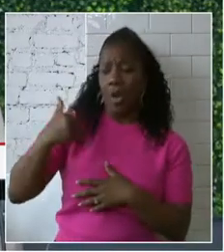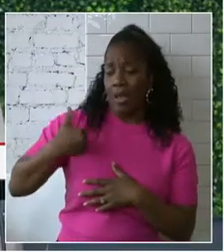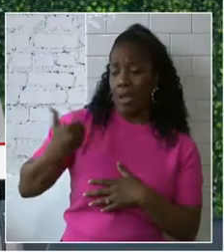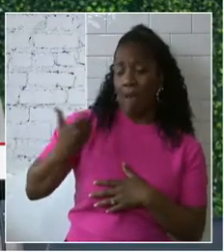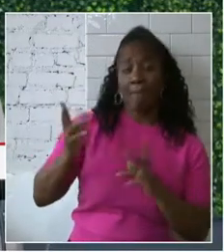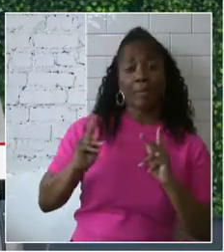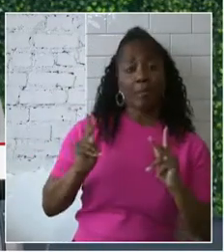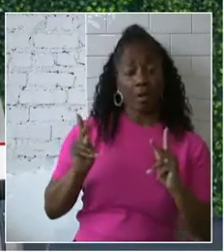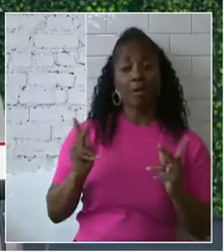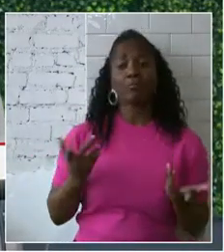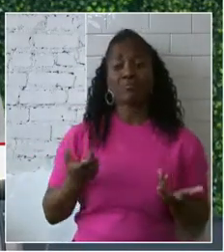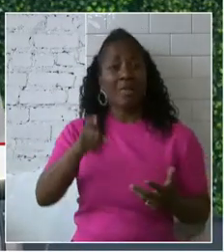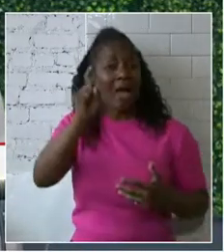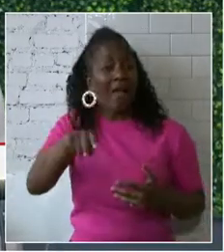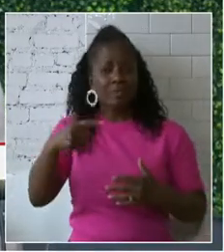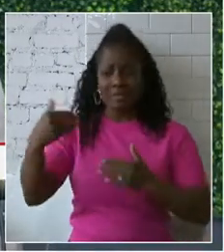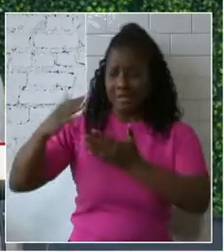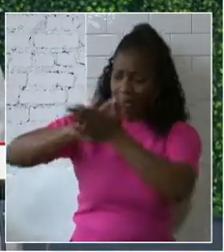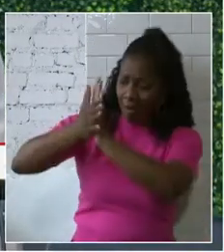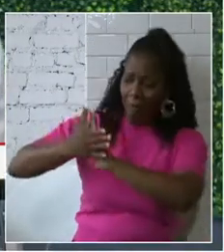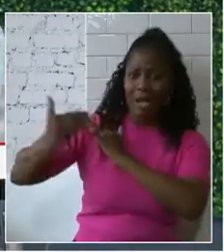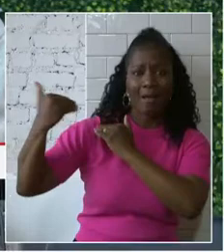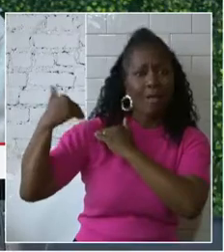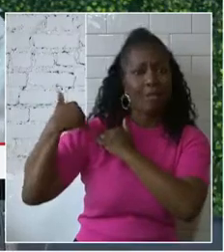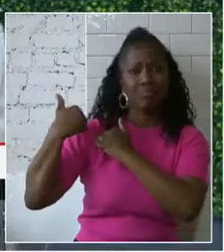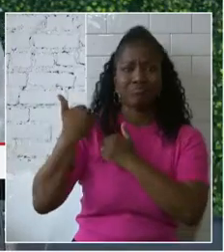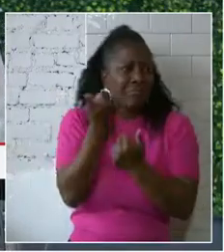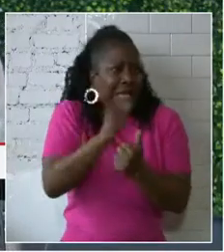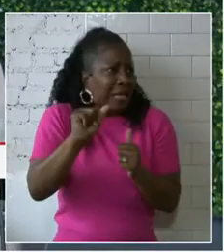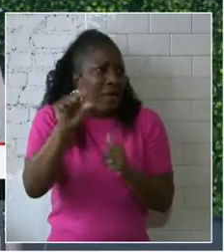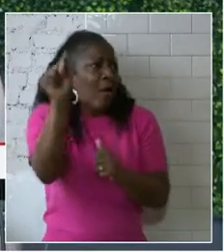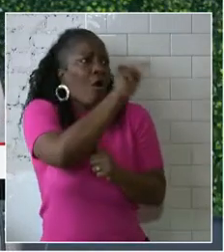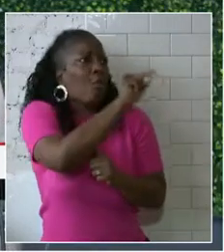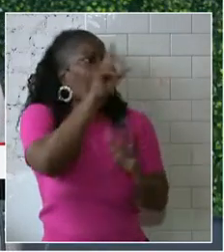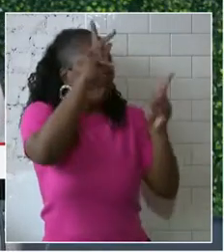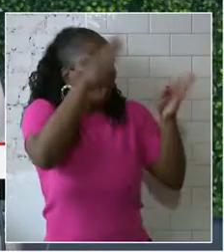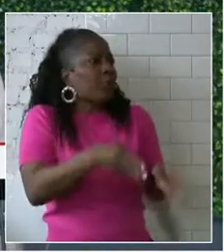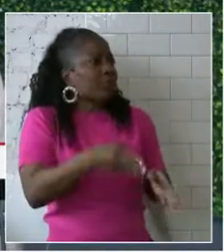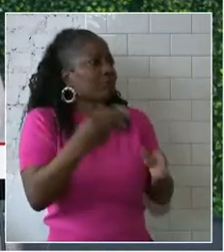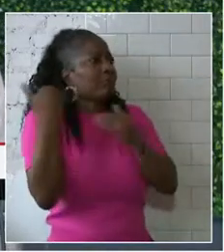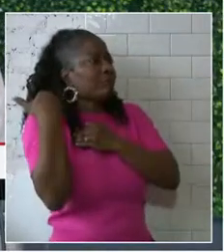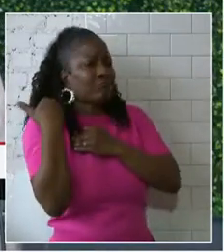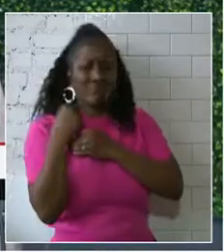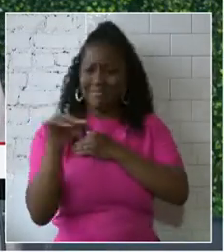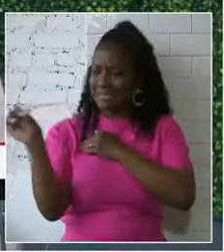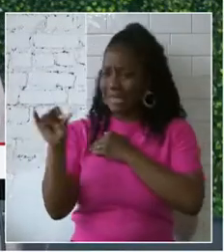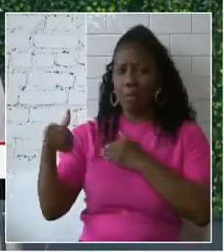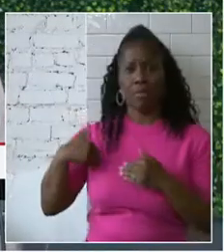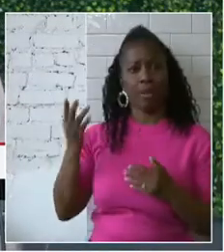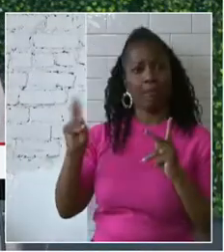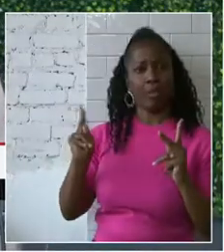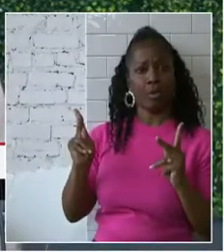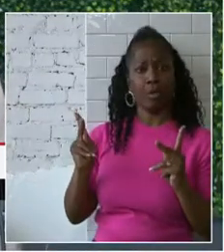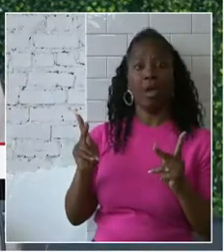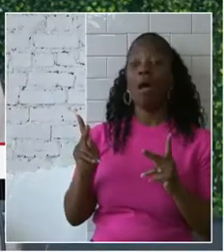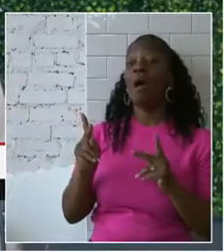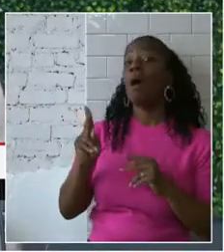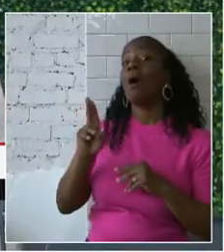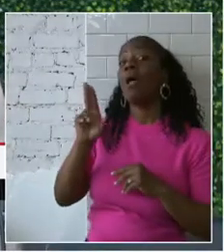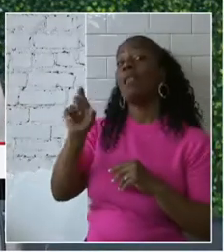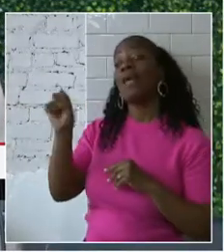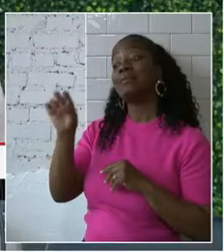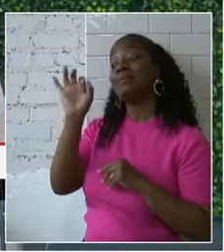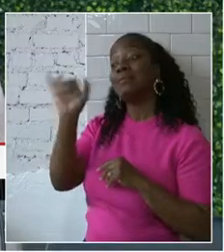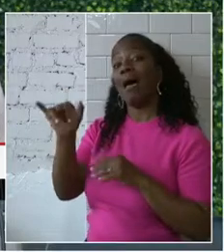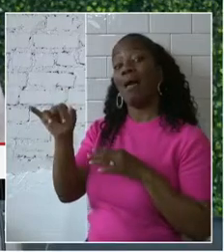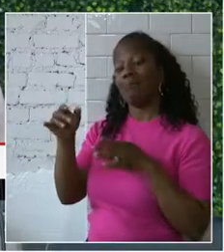people, they have to be held accountable just like any person, lest that behavior persists. So